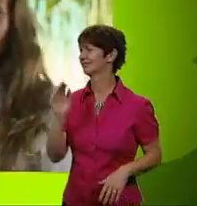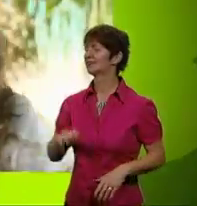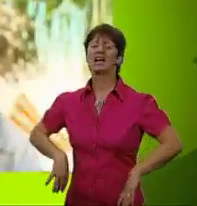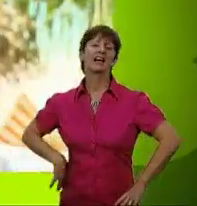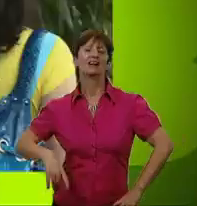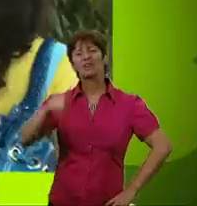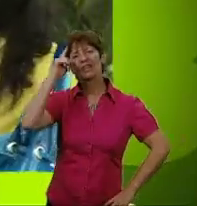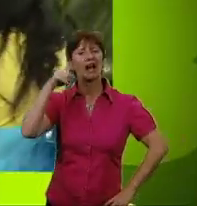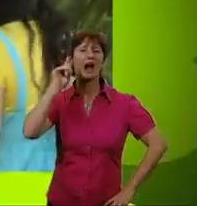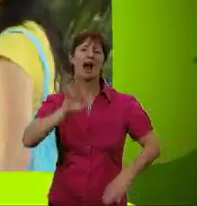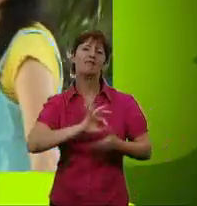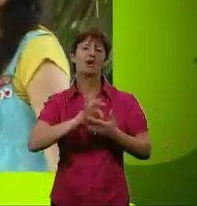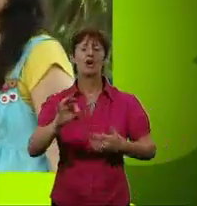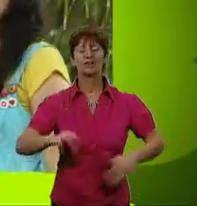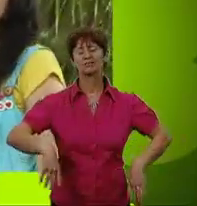You don't think I can afford it.